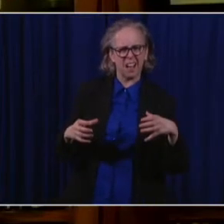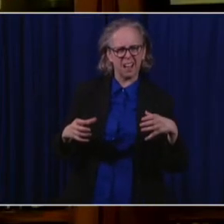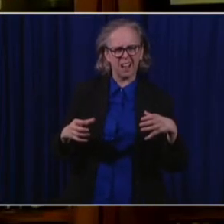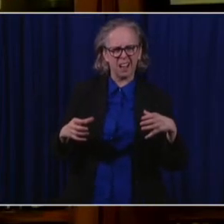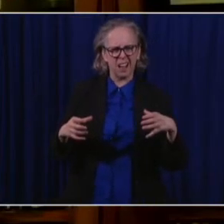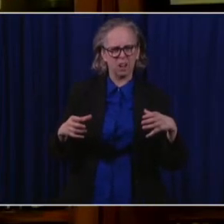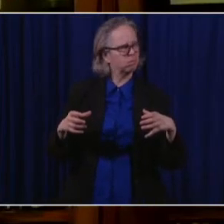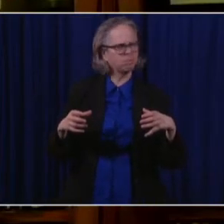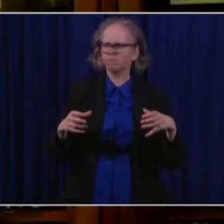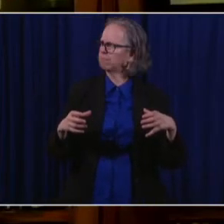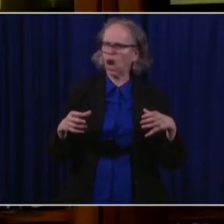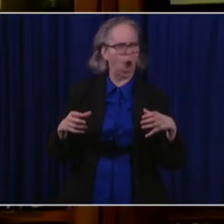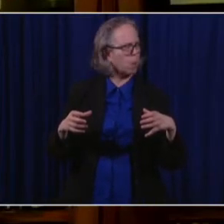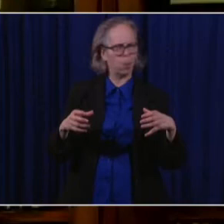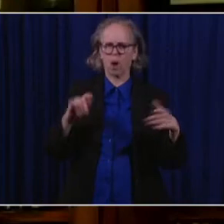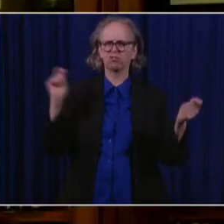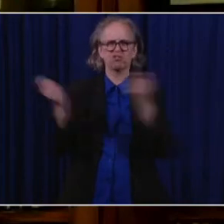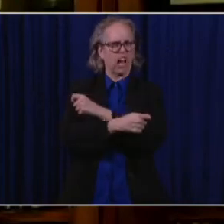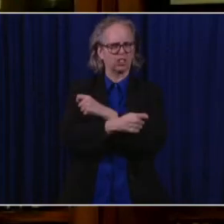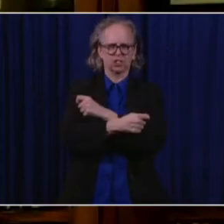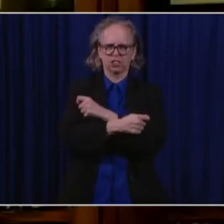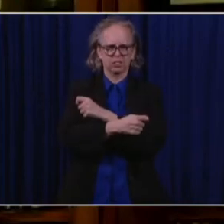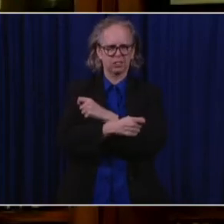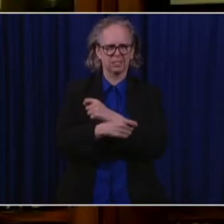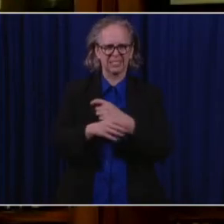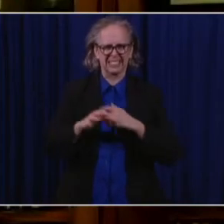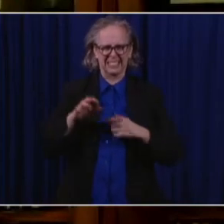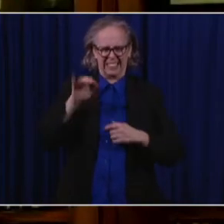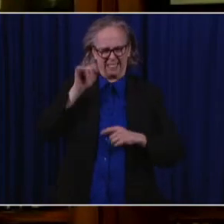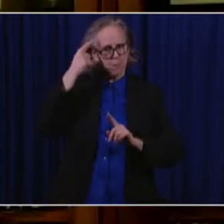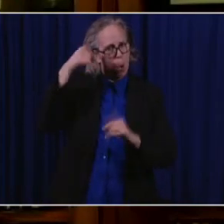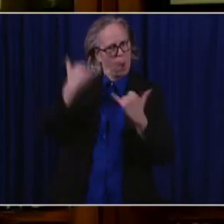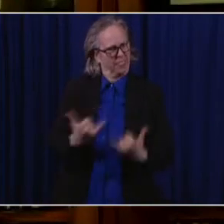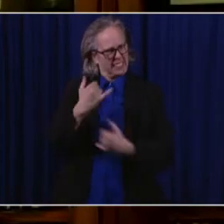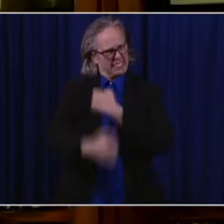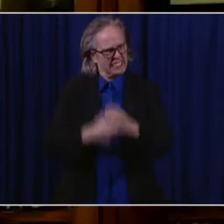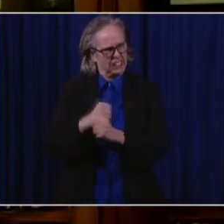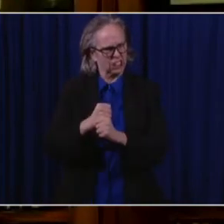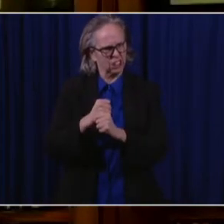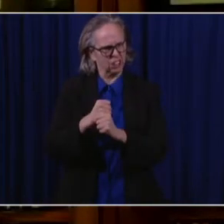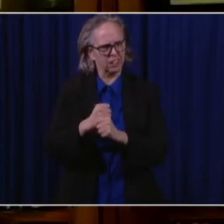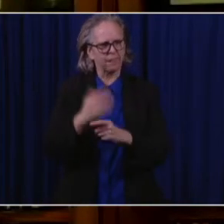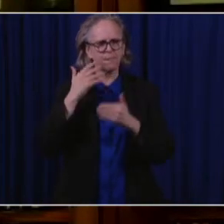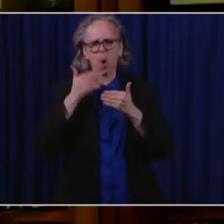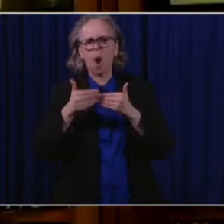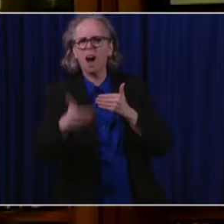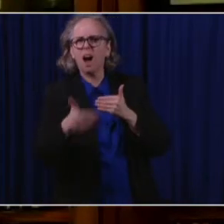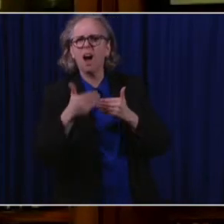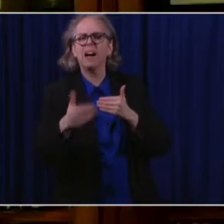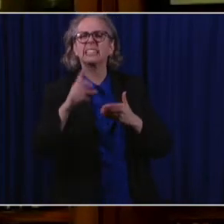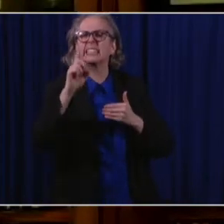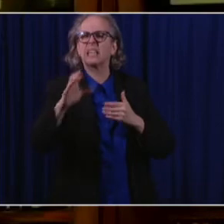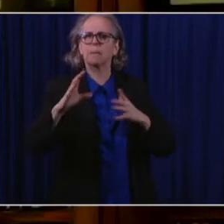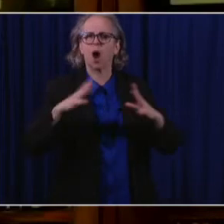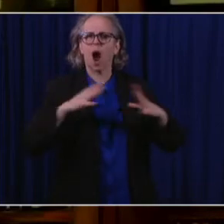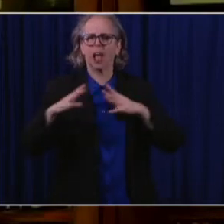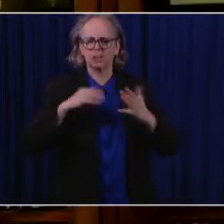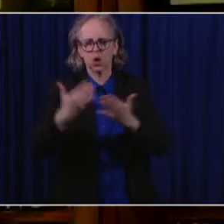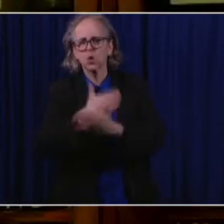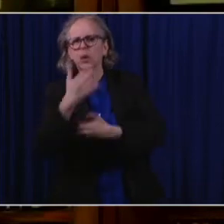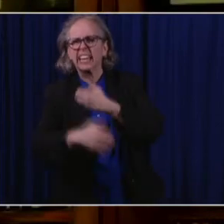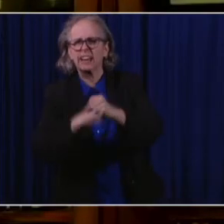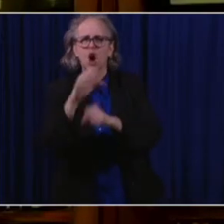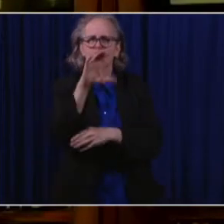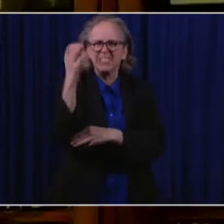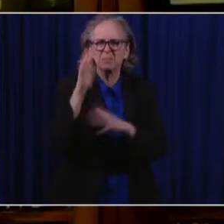they're going to do not just this holiday, but the December holidays and New Year's. People that in their daily life, work-a-day life